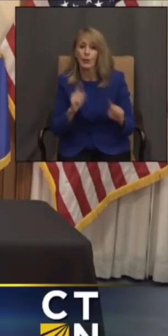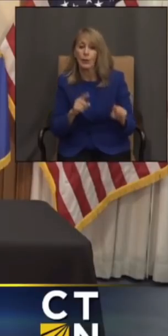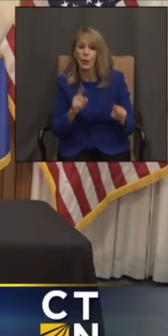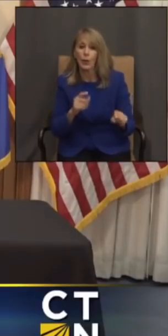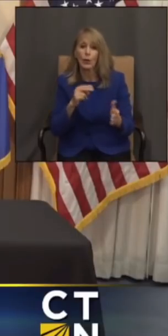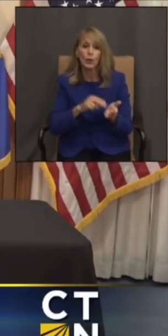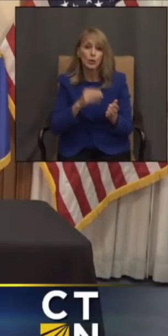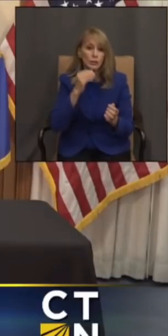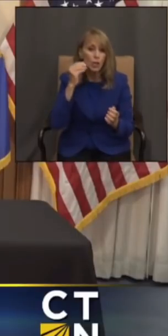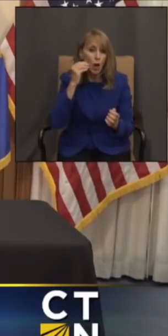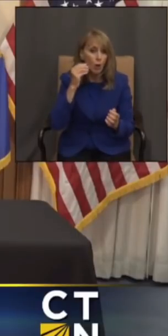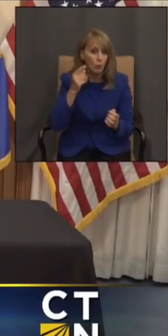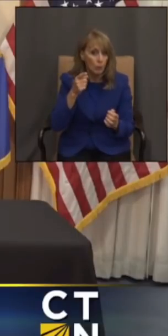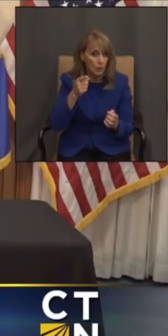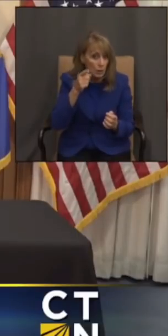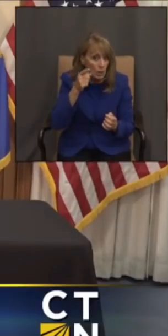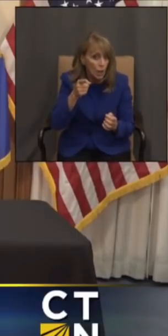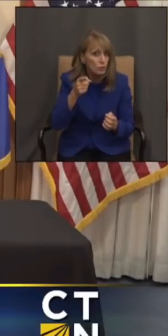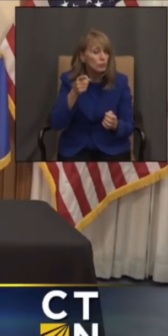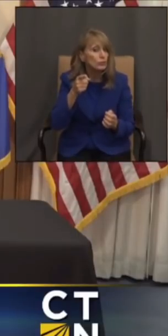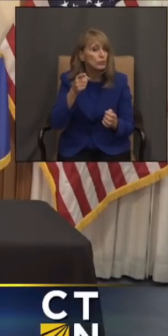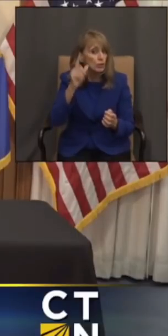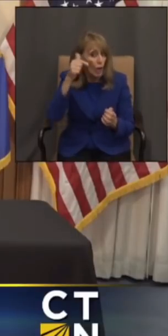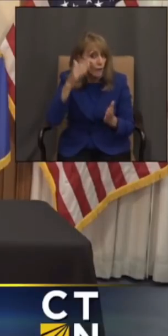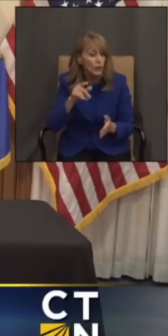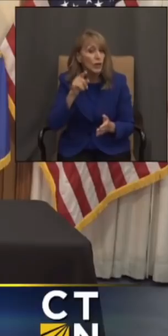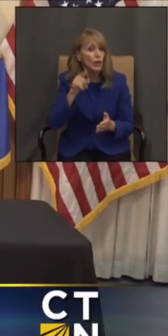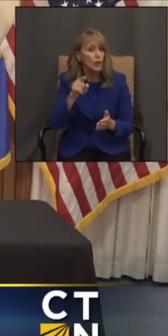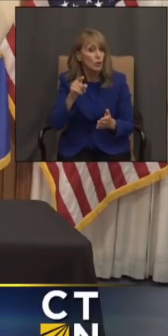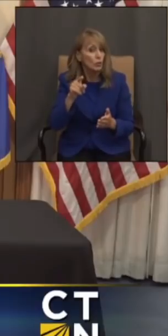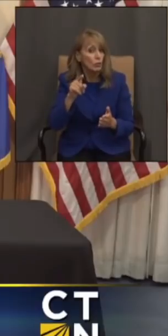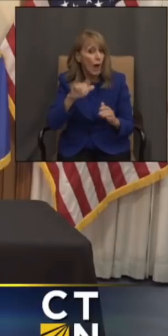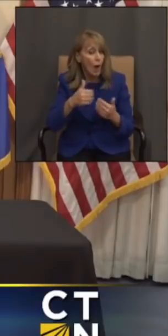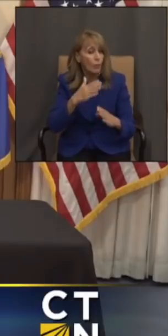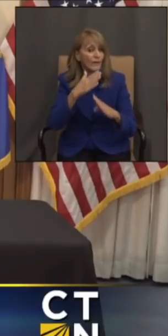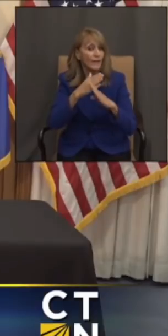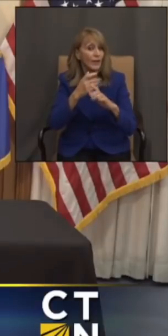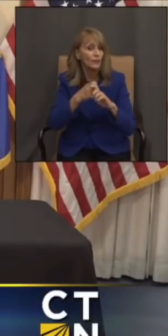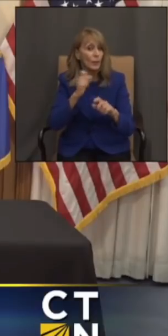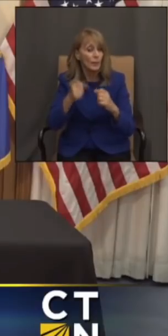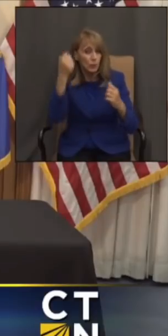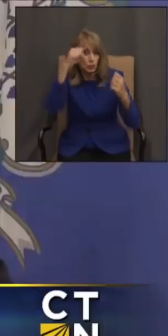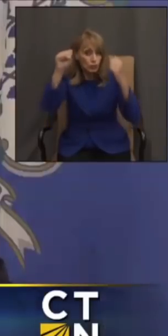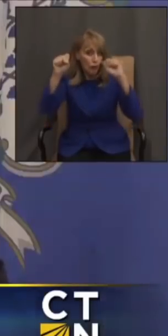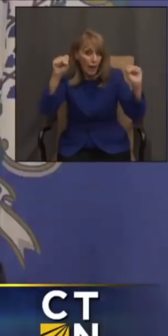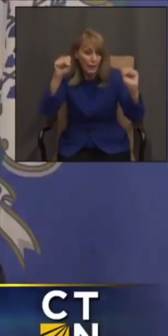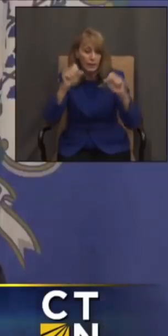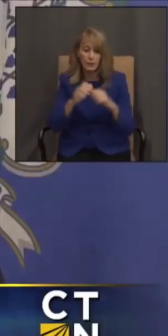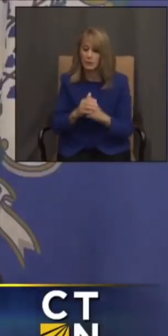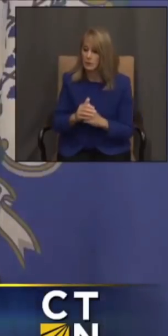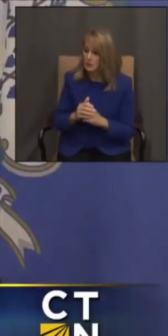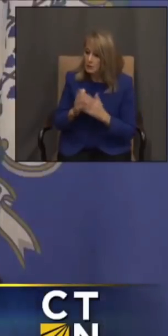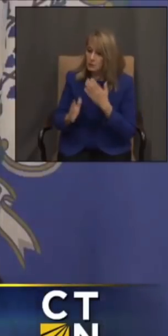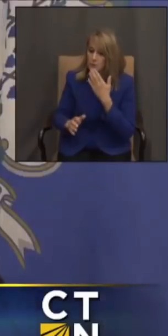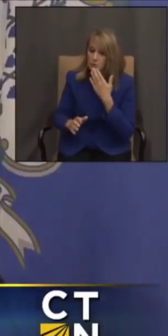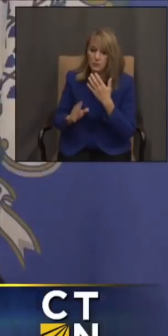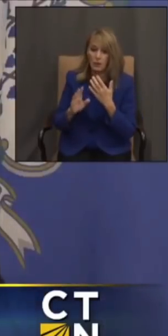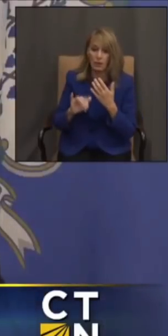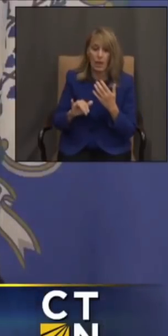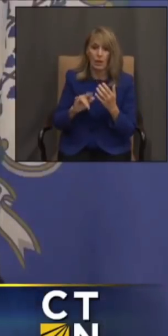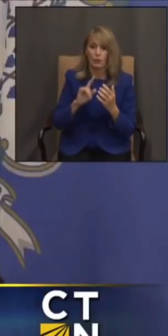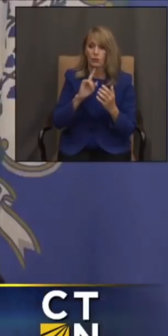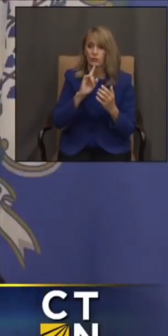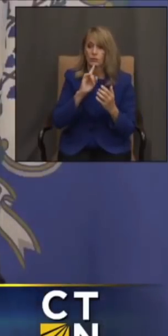anything that your administration is doing to try to prevent this from happening? Yeah, that'd be terrible. I mean, we